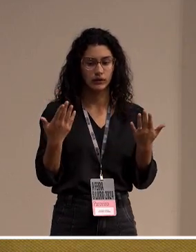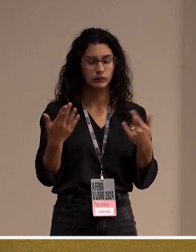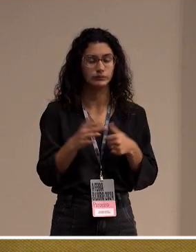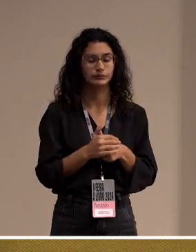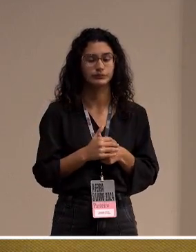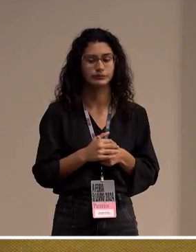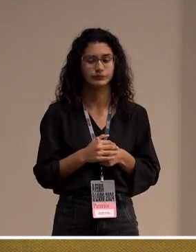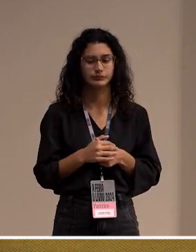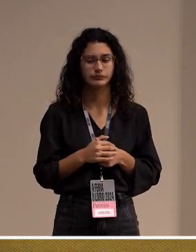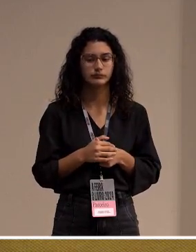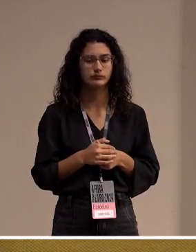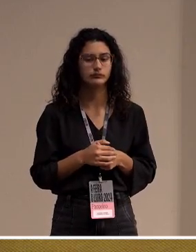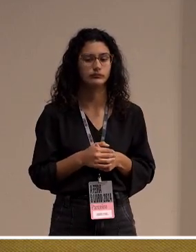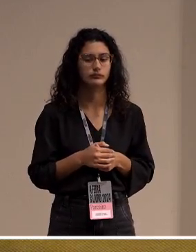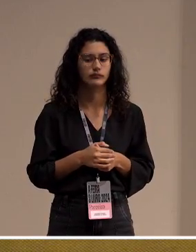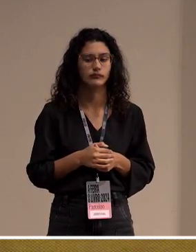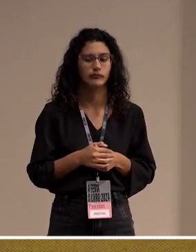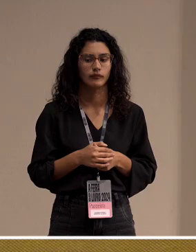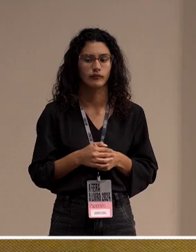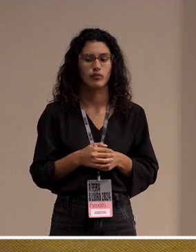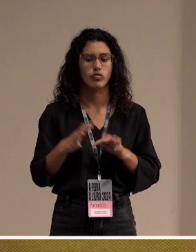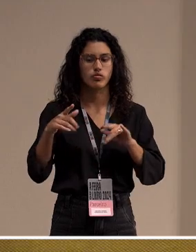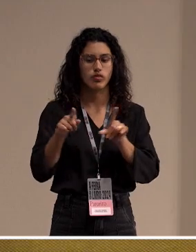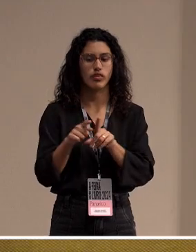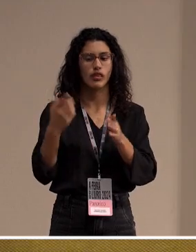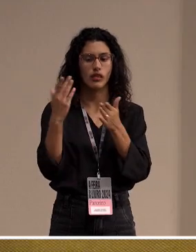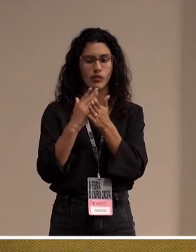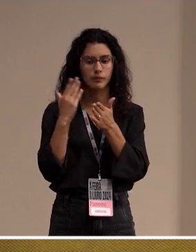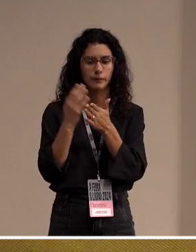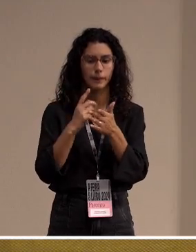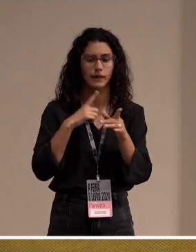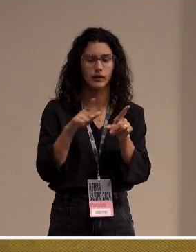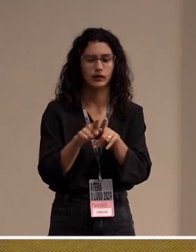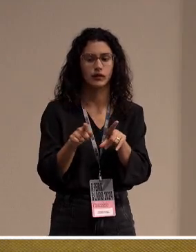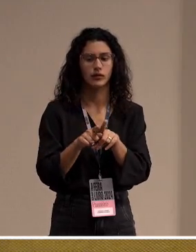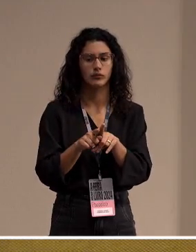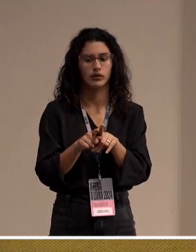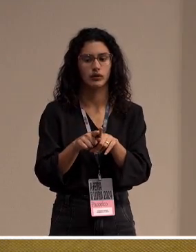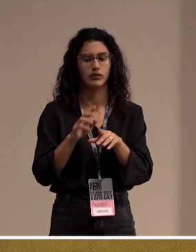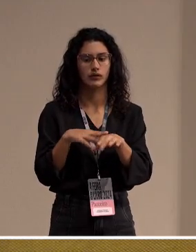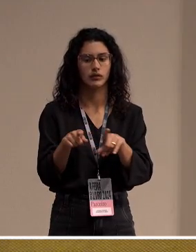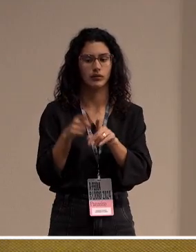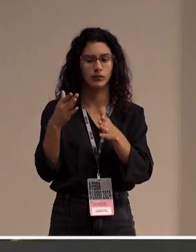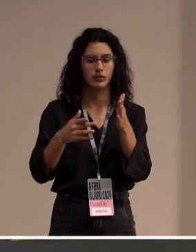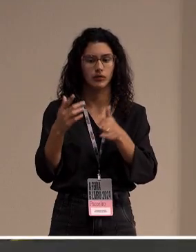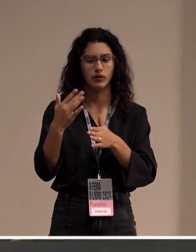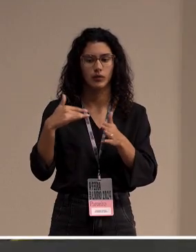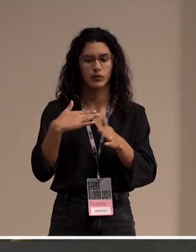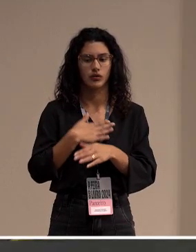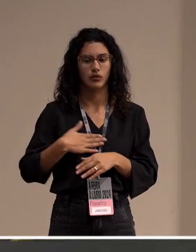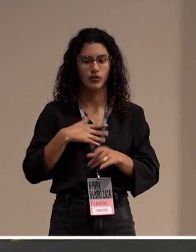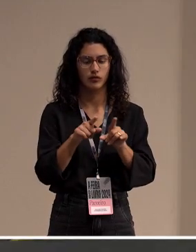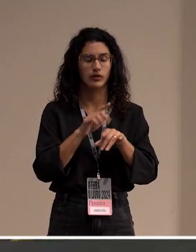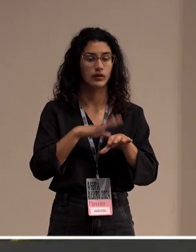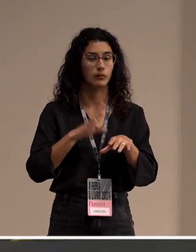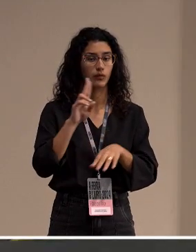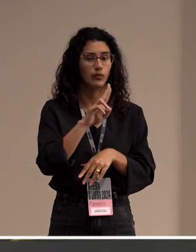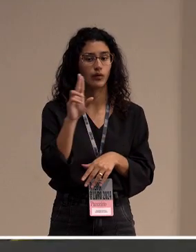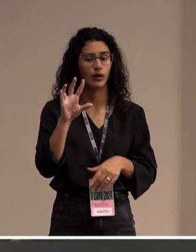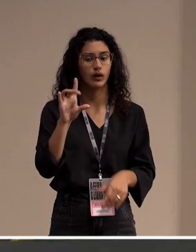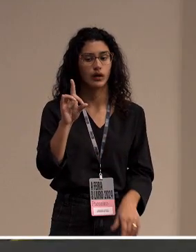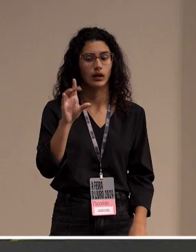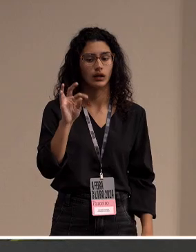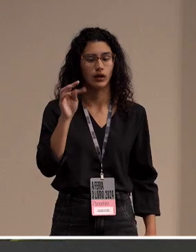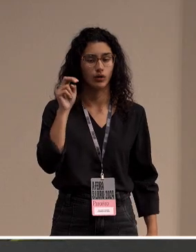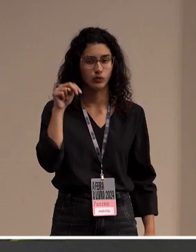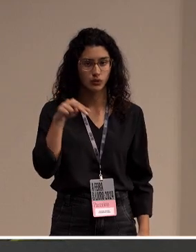of the many novels about slavery during this period, the one that I like the most is called The Known World by Edward